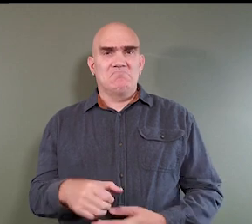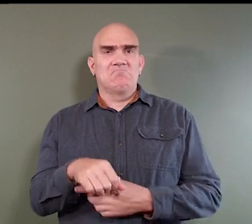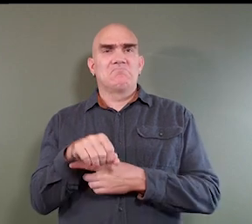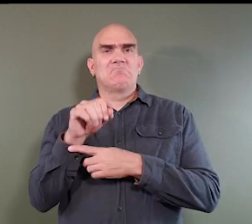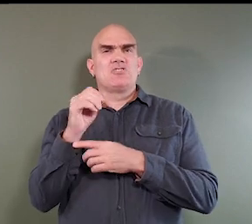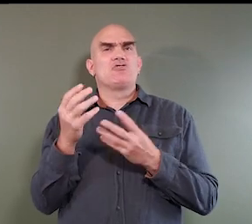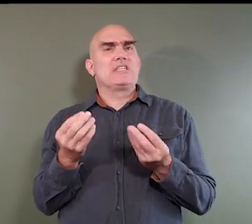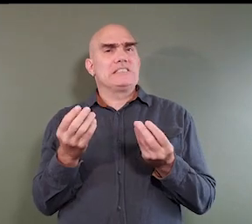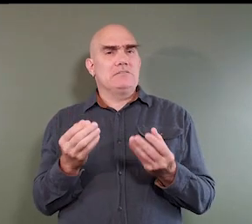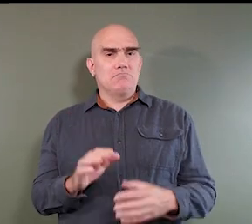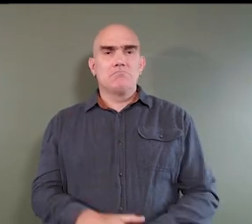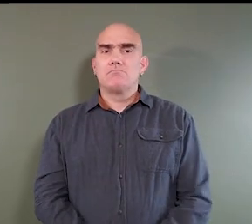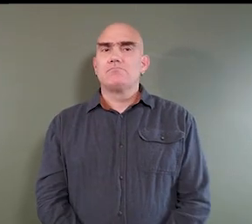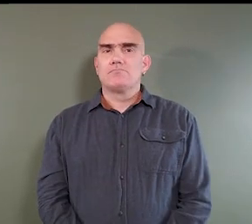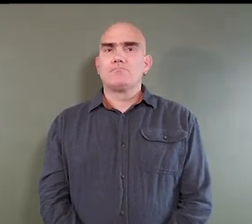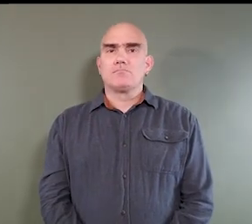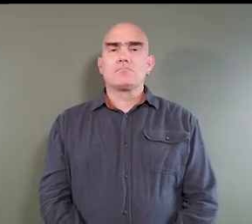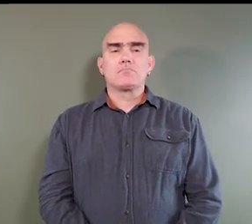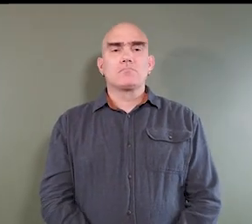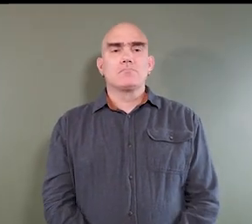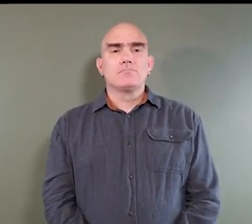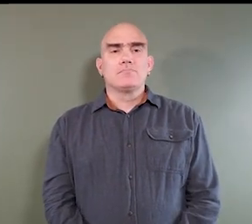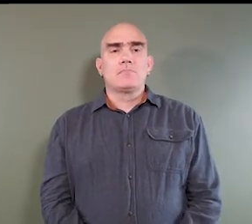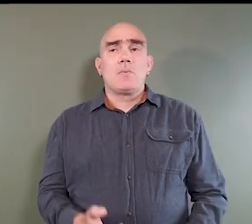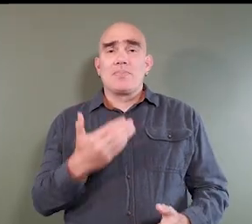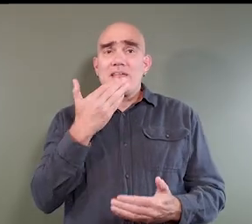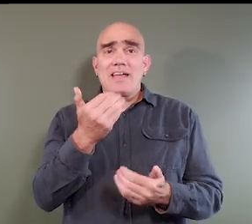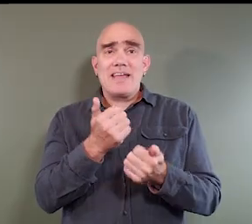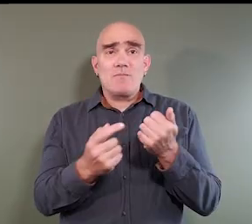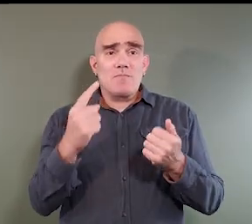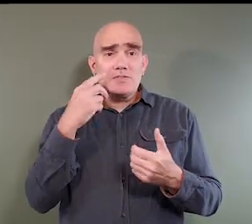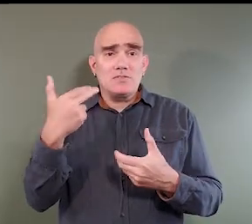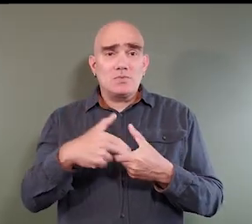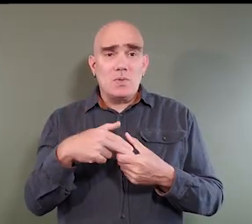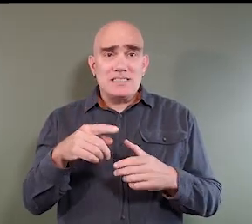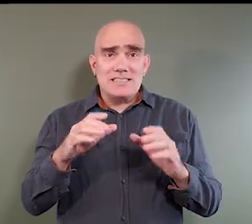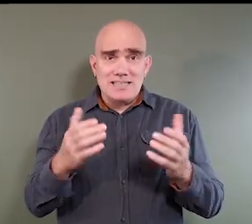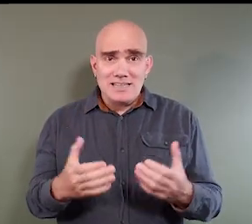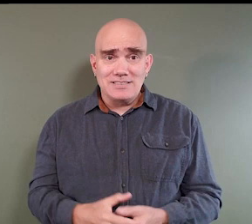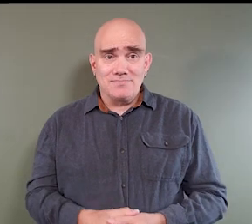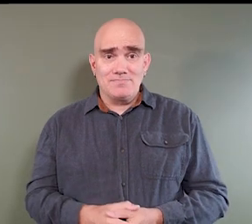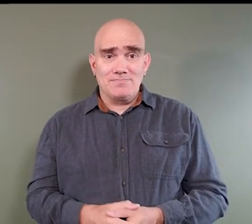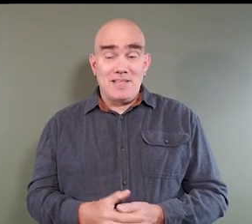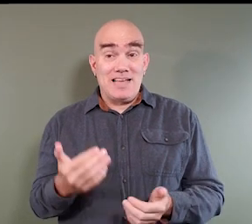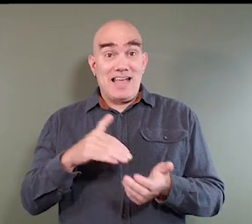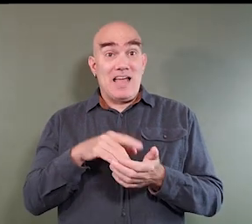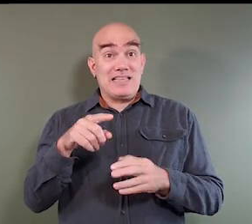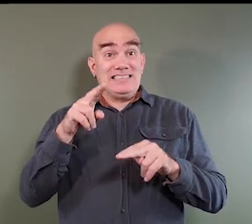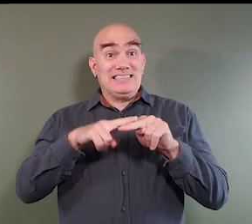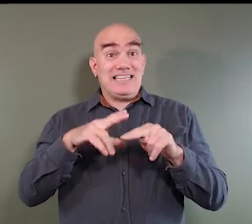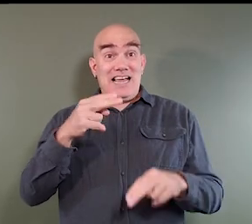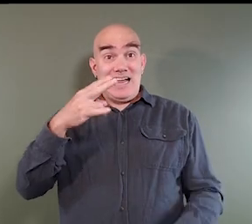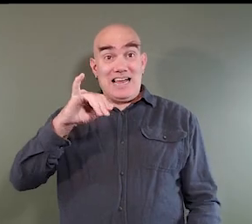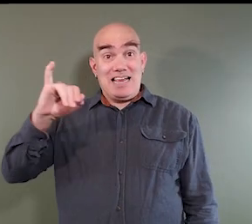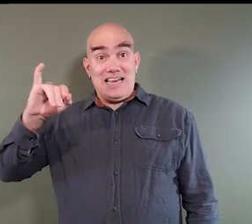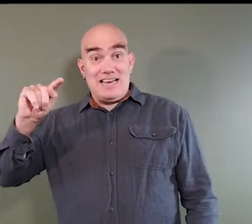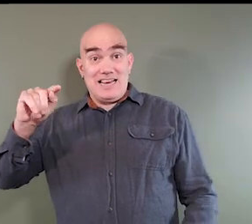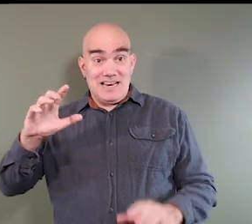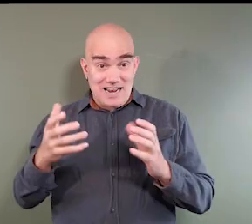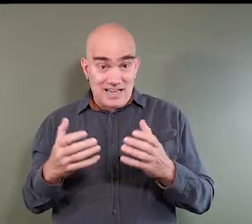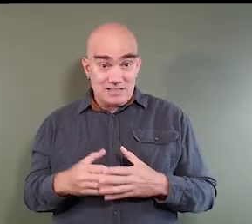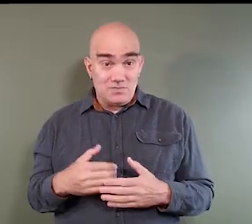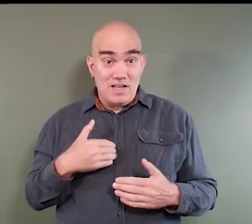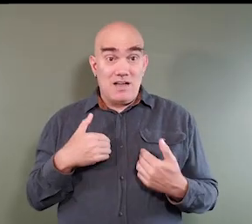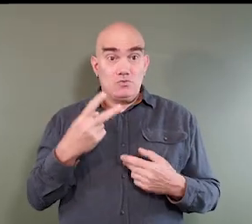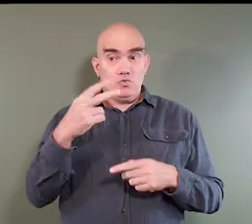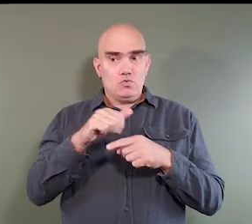back up gently. I want to thank everyone for joining this class. Again, this is a sit and HIIT class. We